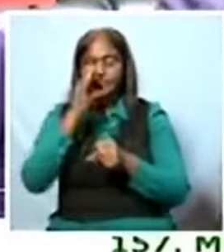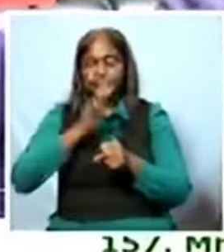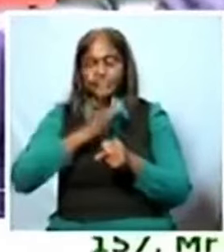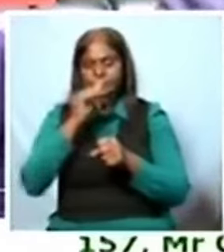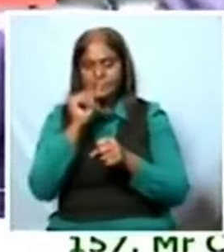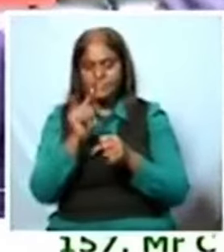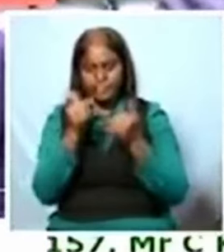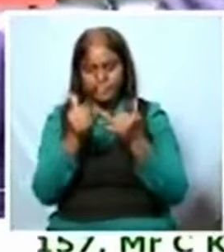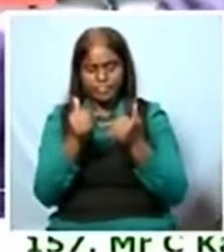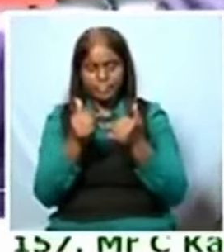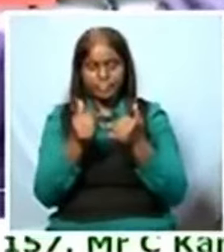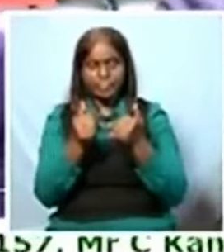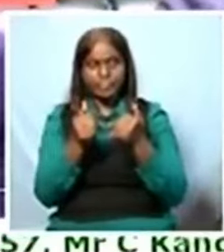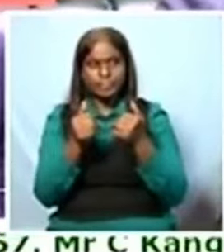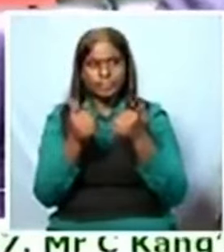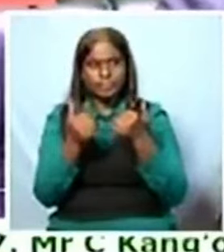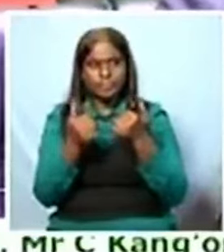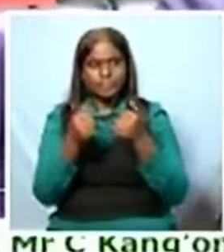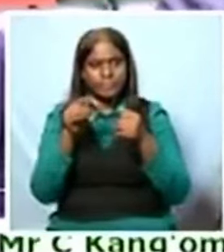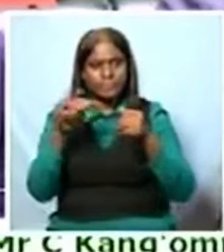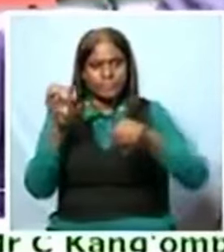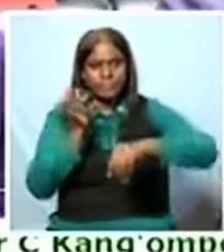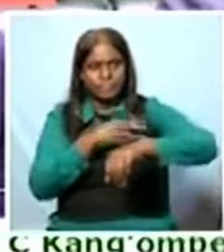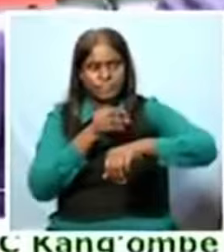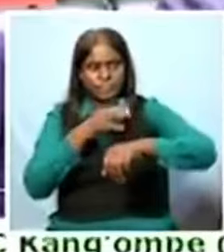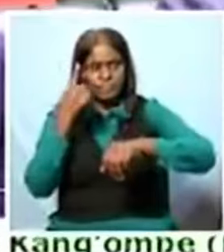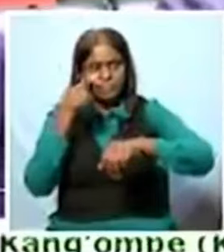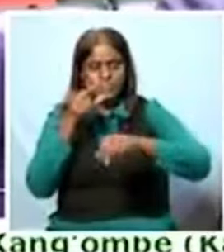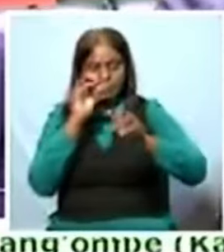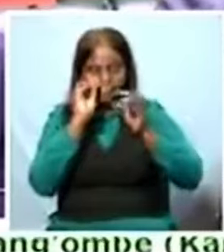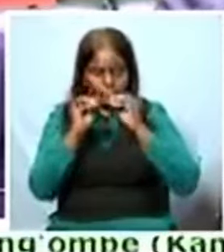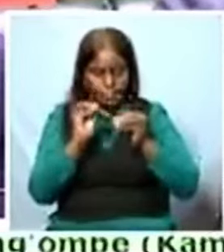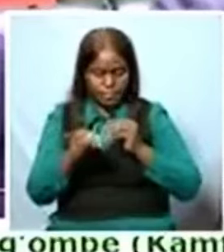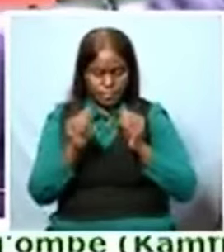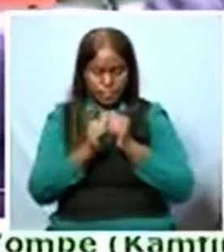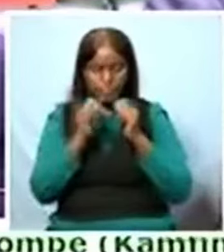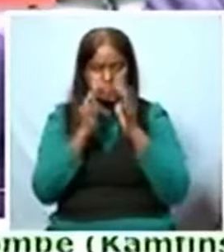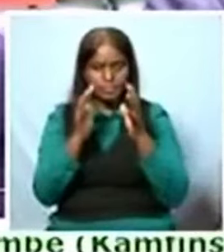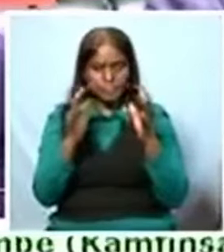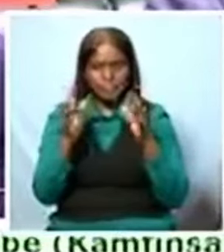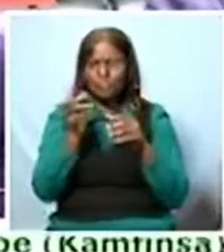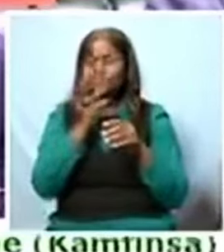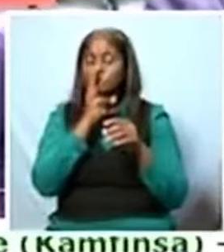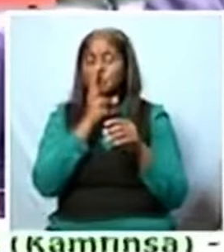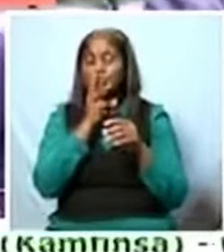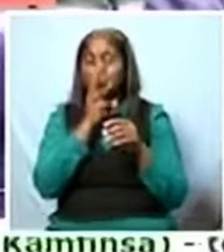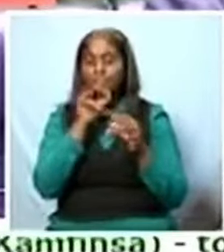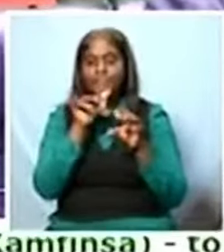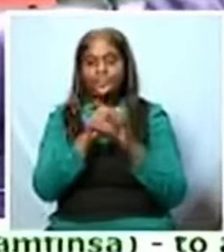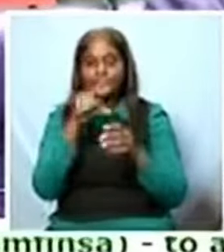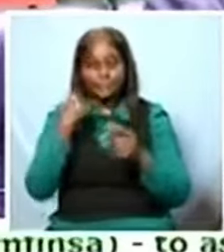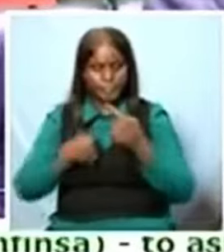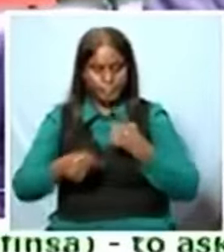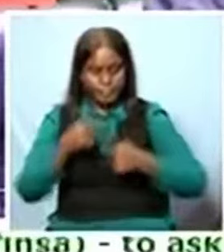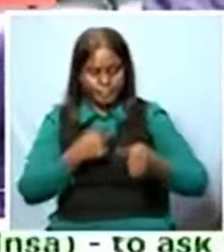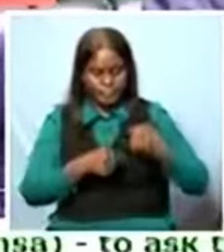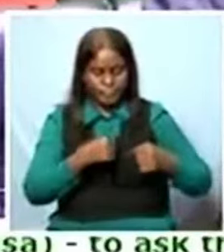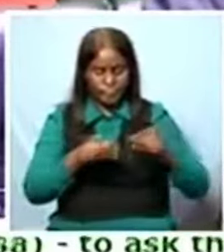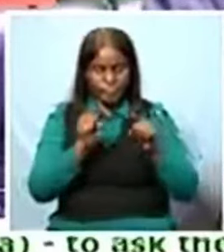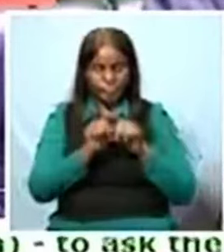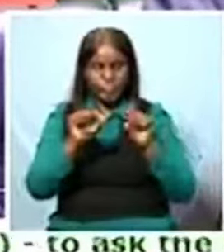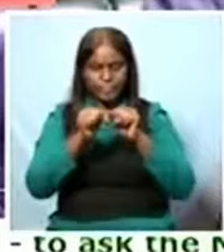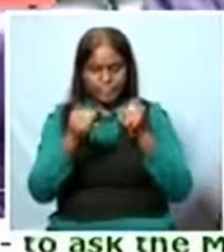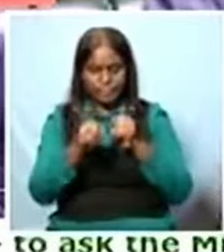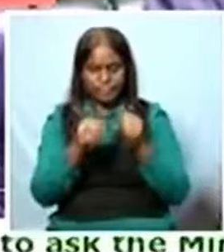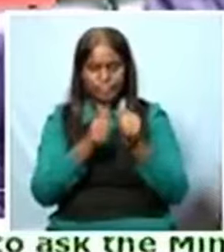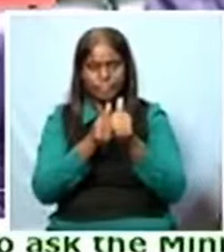the estimated investment for the rehabilitation and expansion of water infrastructure in Kamfisa is broken down